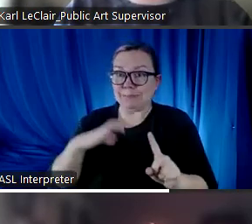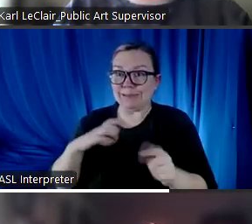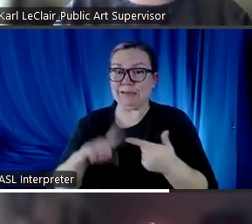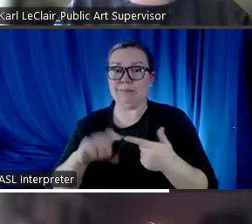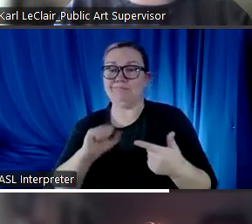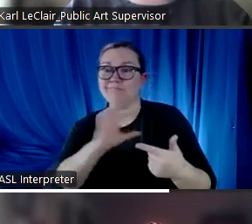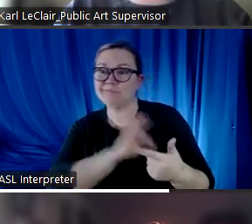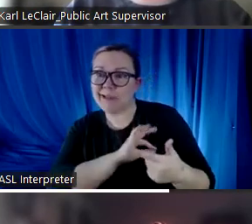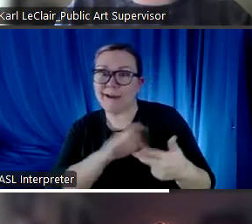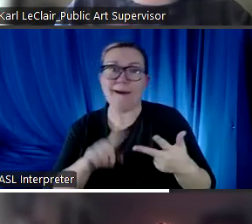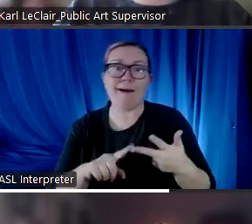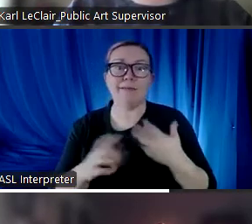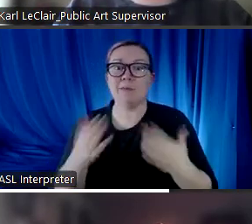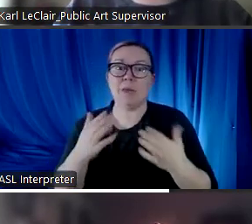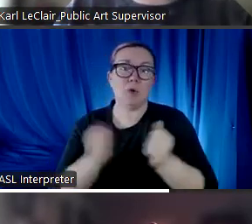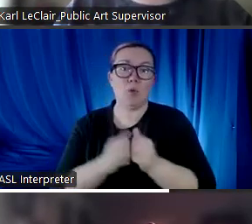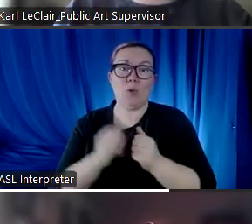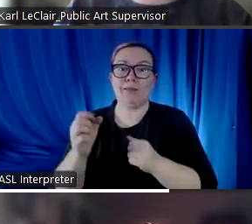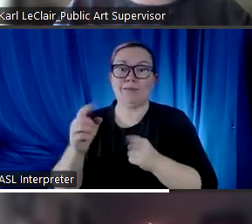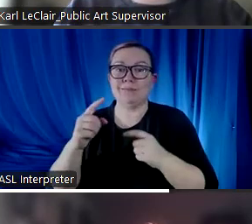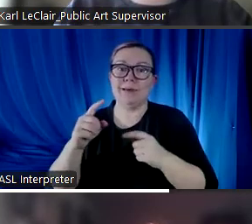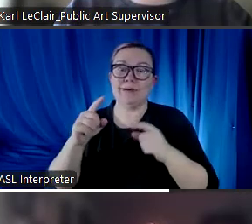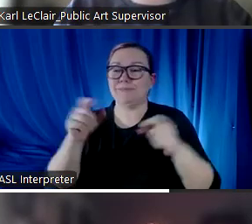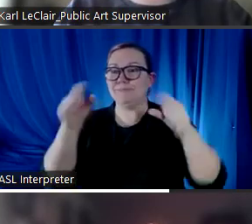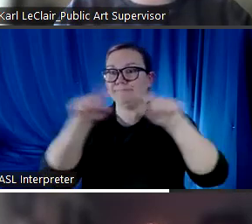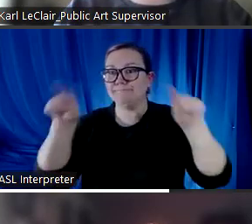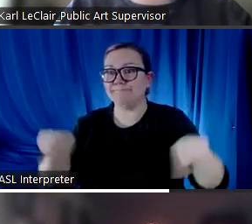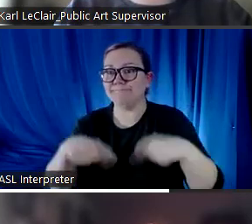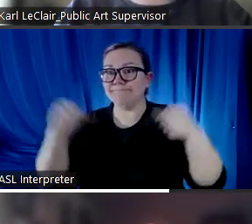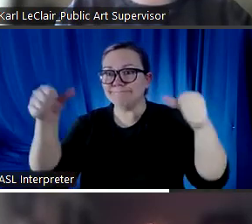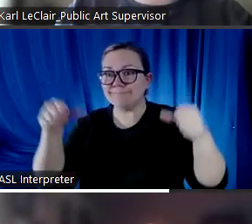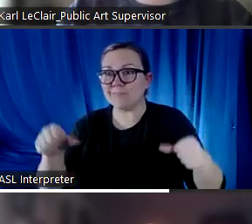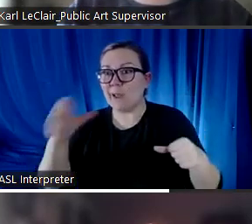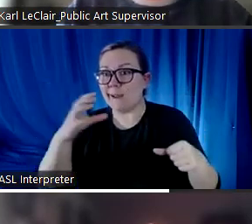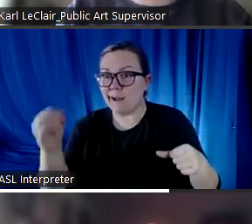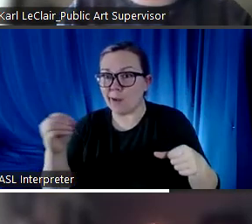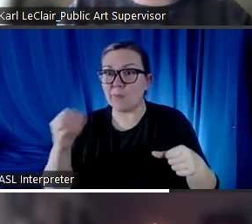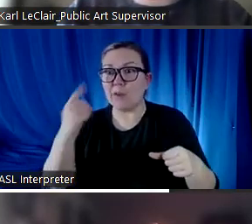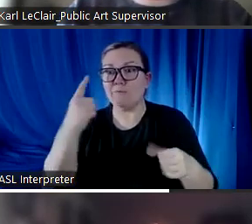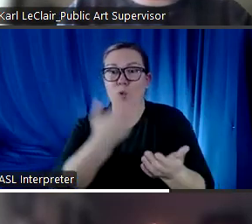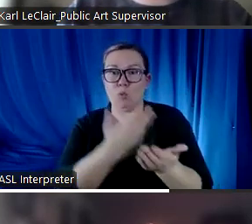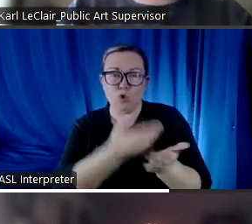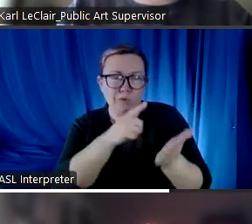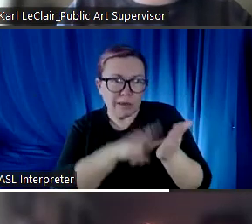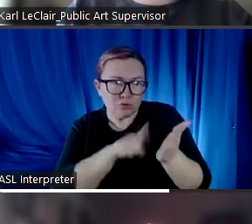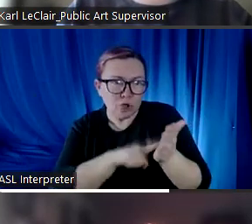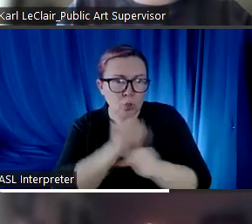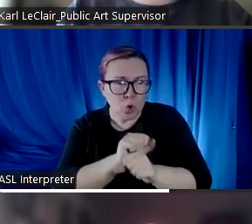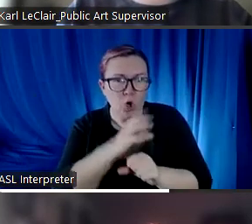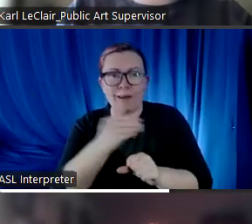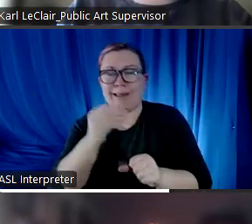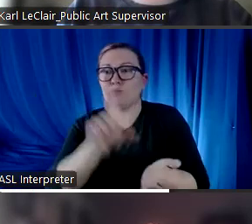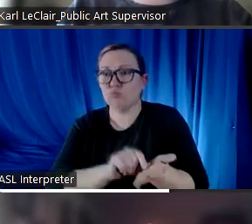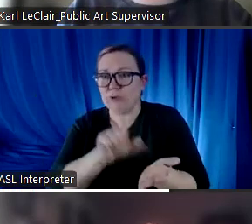and then meeting with the sign company to go through the proofing and printing process. And